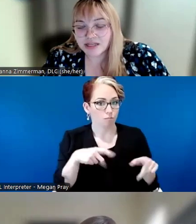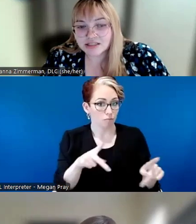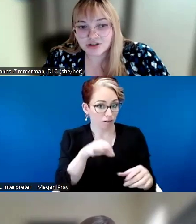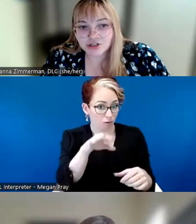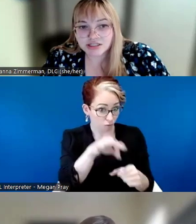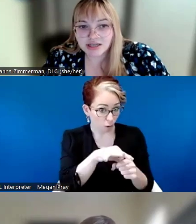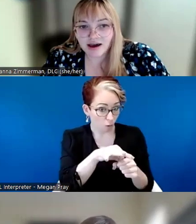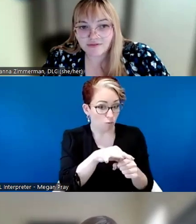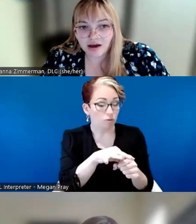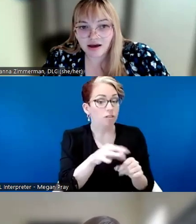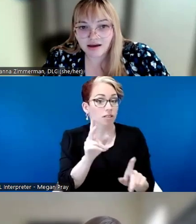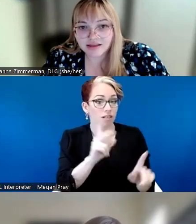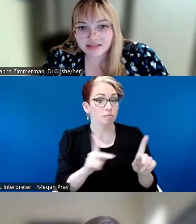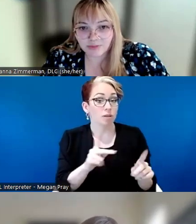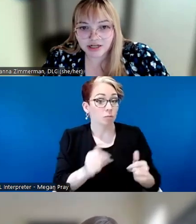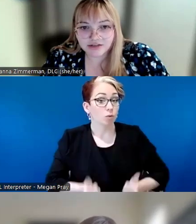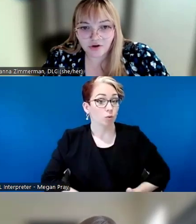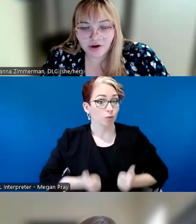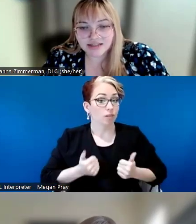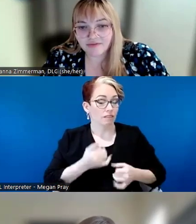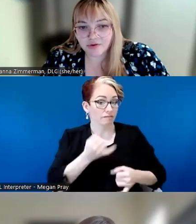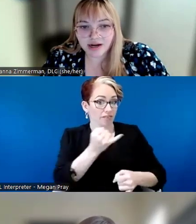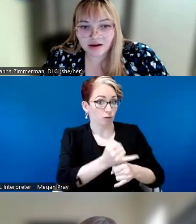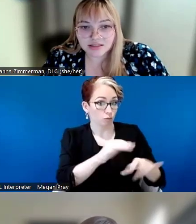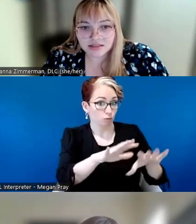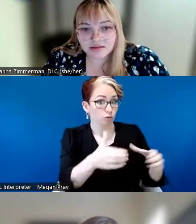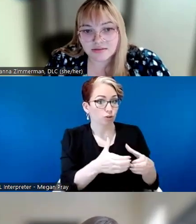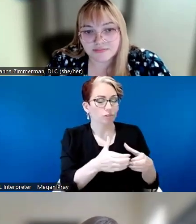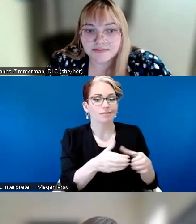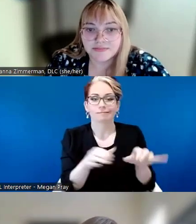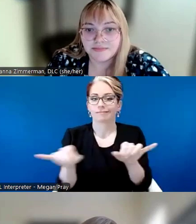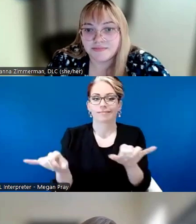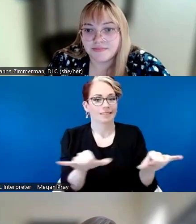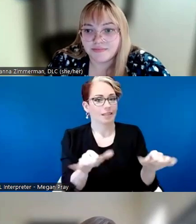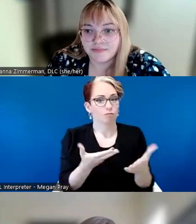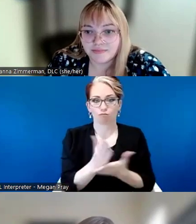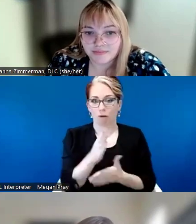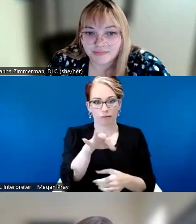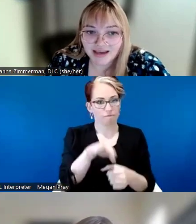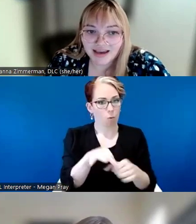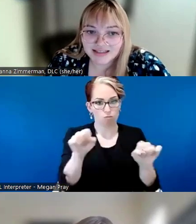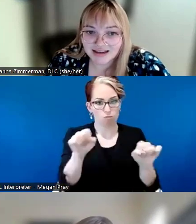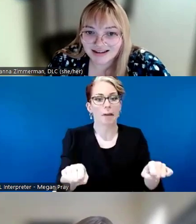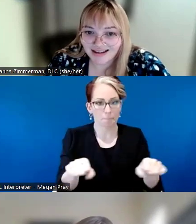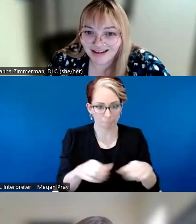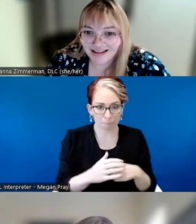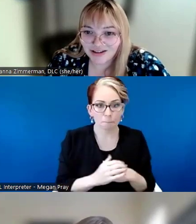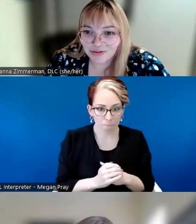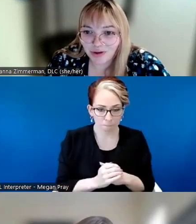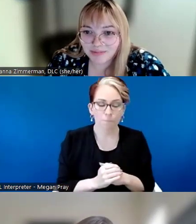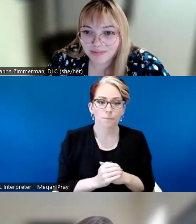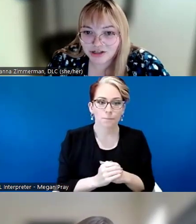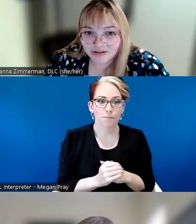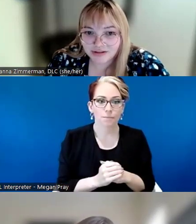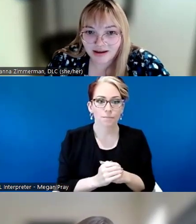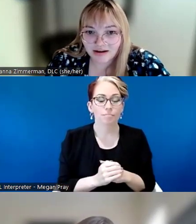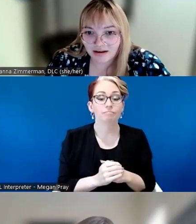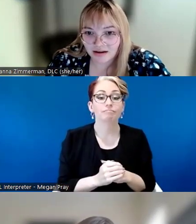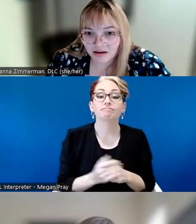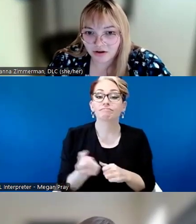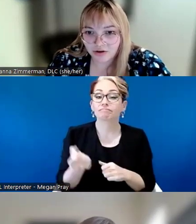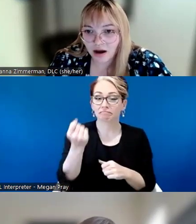people in institutions have the same right to vote as everyone else. Like I said, you would want to make sure